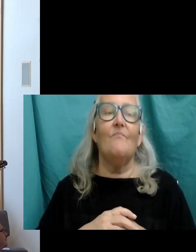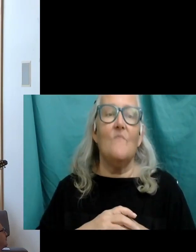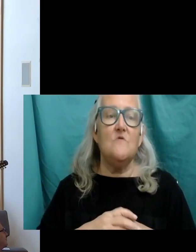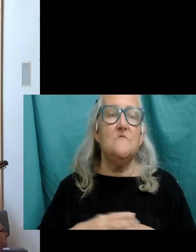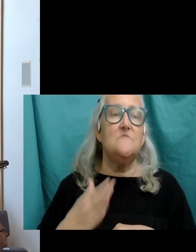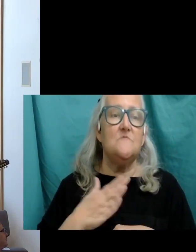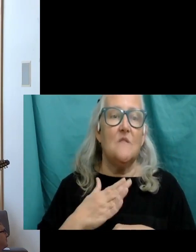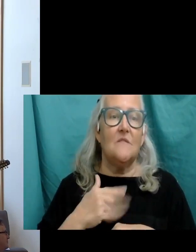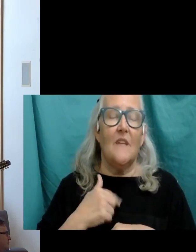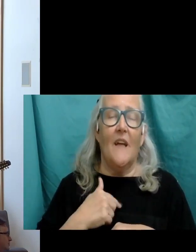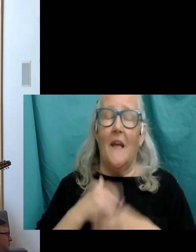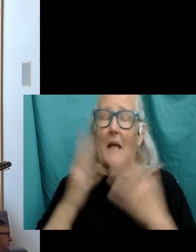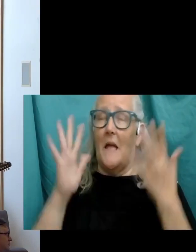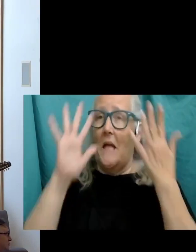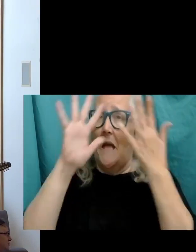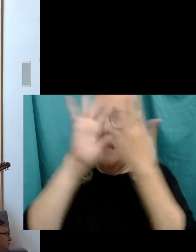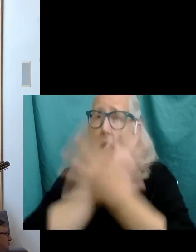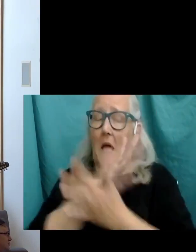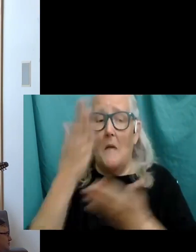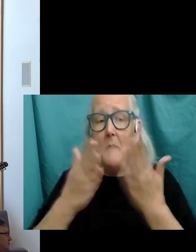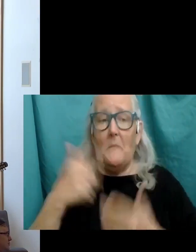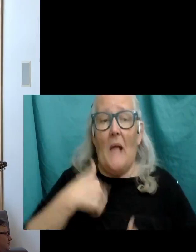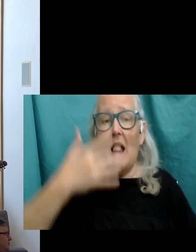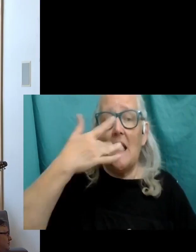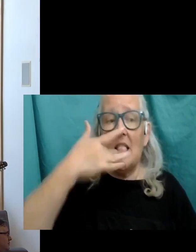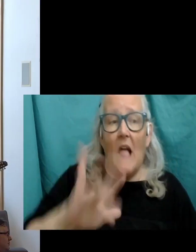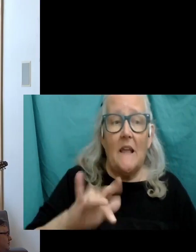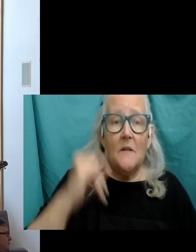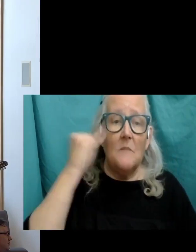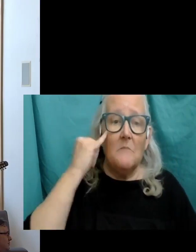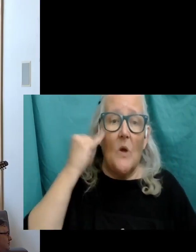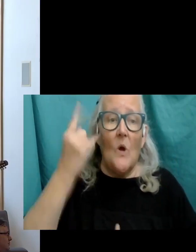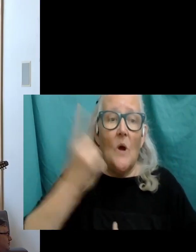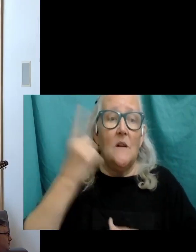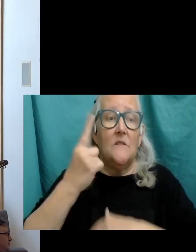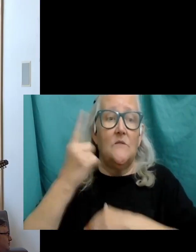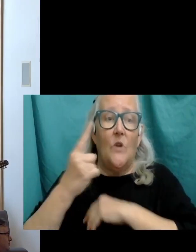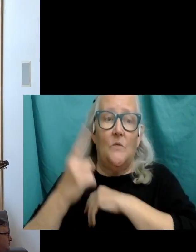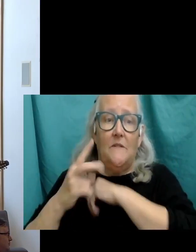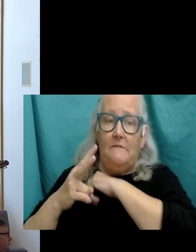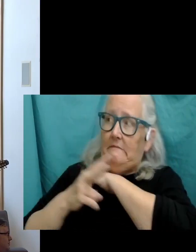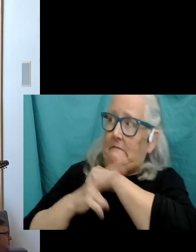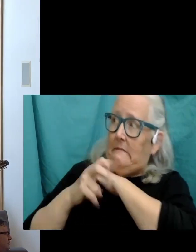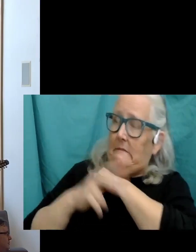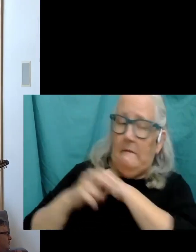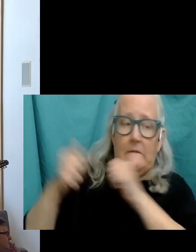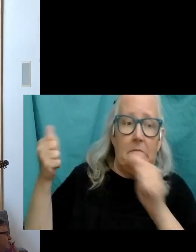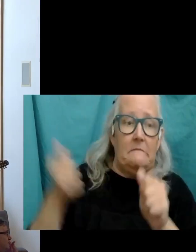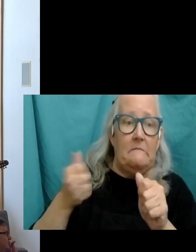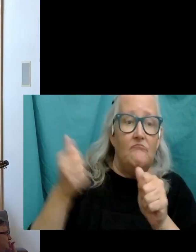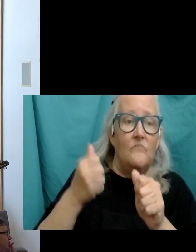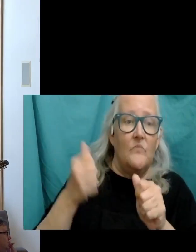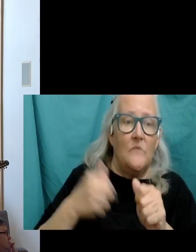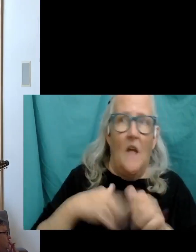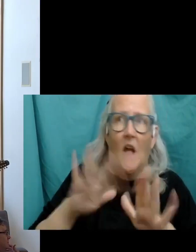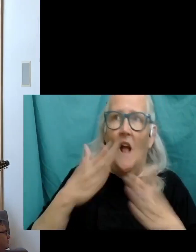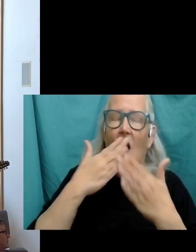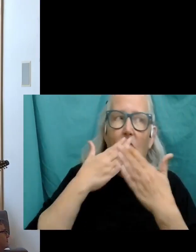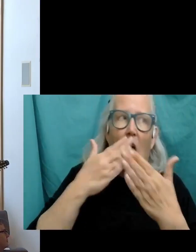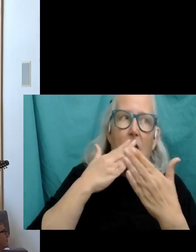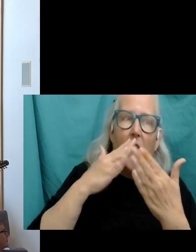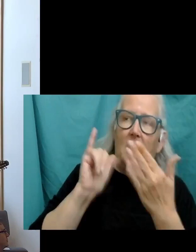gift, if there be thieves upon my drift, I will thank the fog that shelters